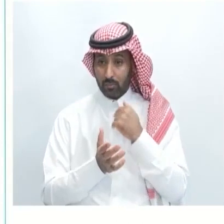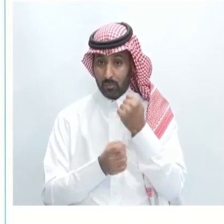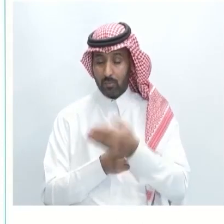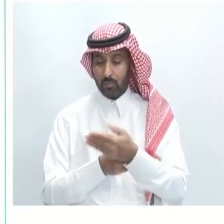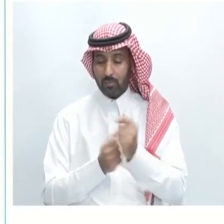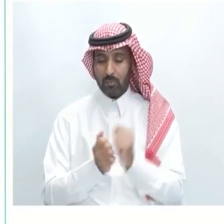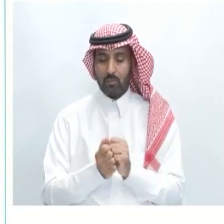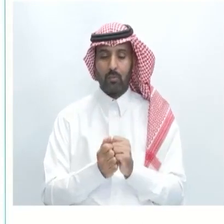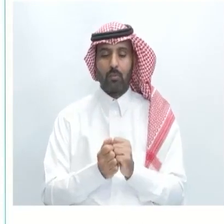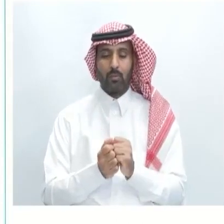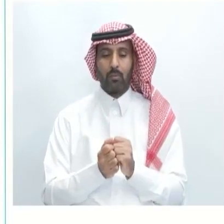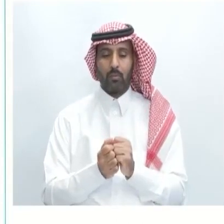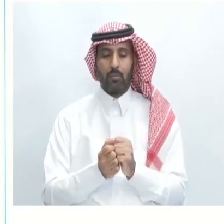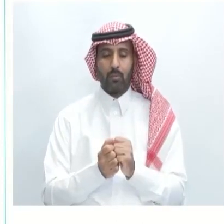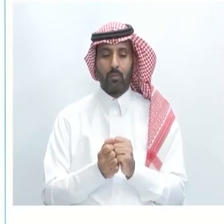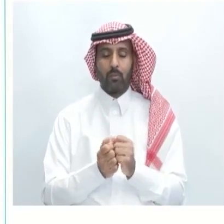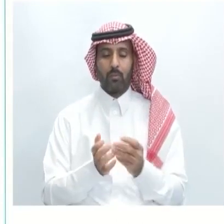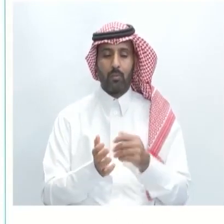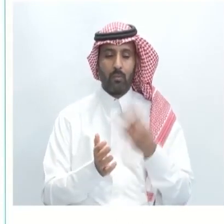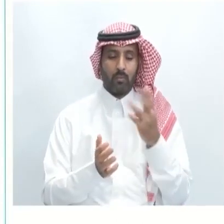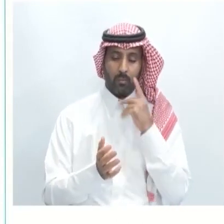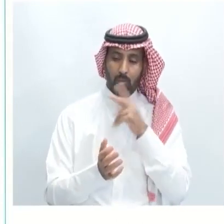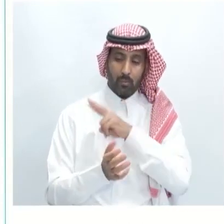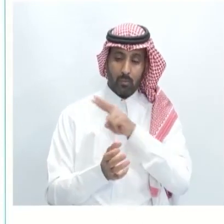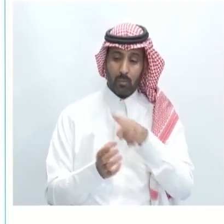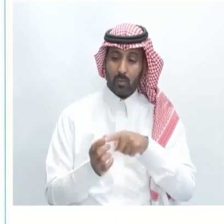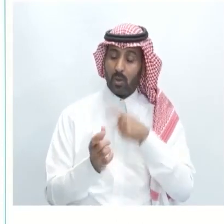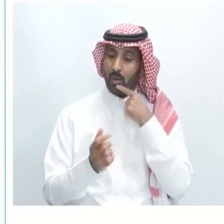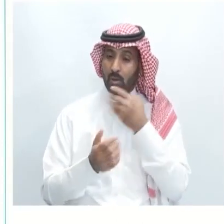we stress this syllable. Number three, both